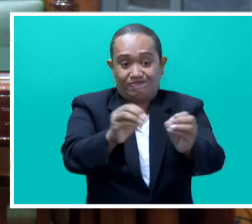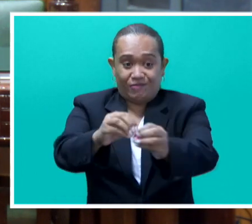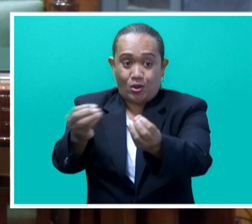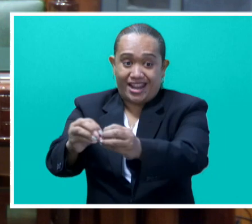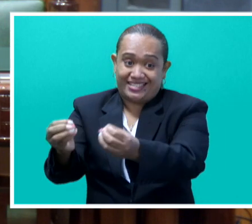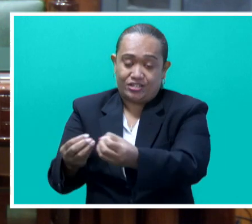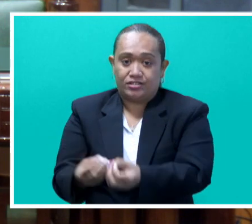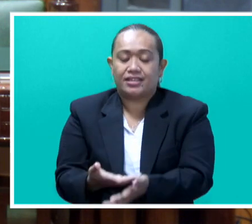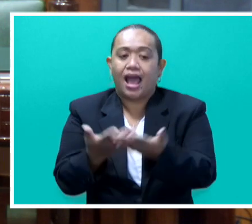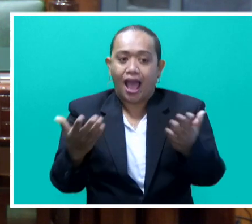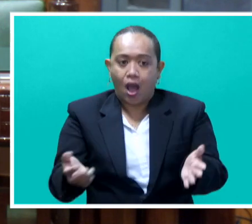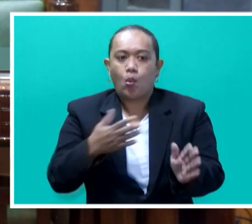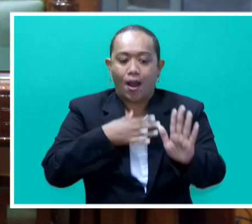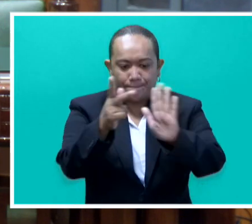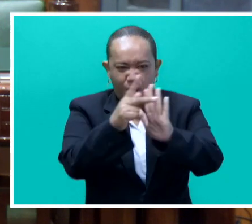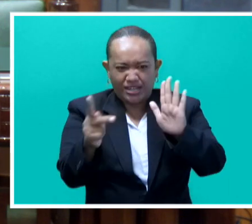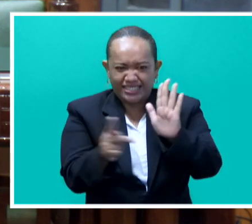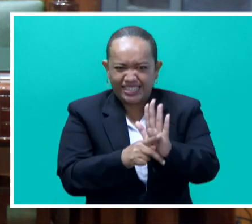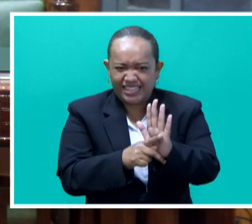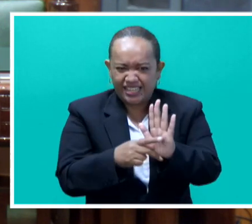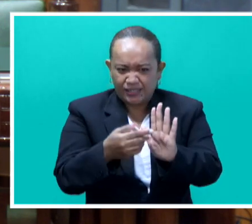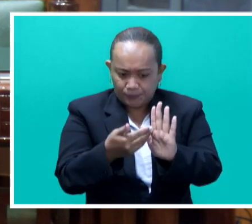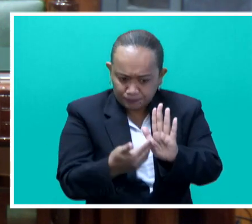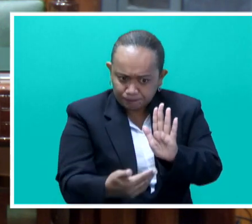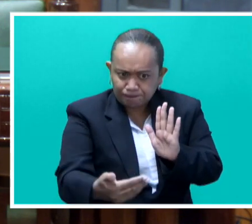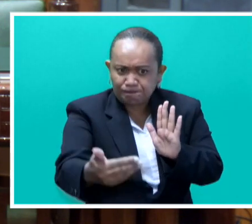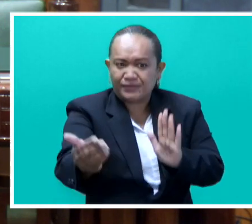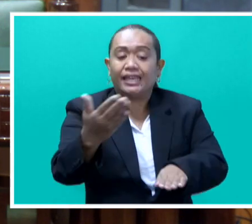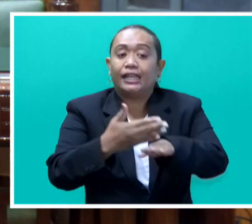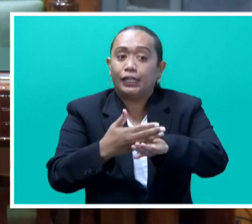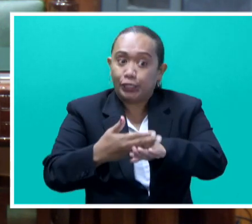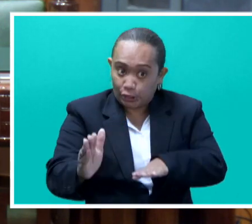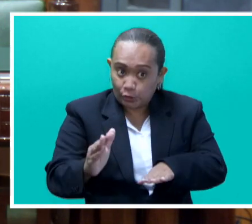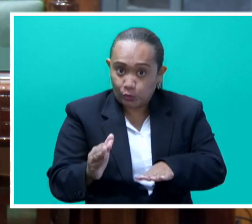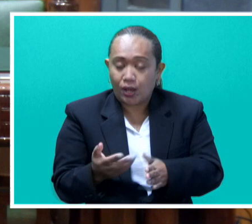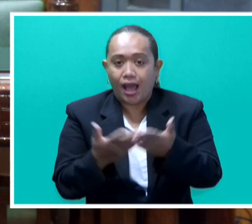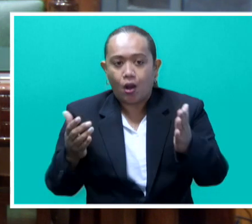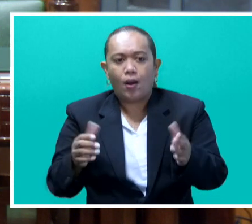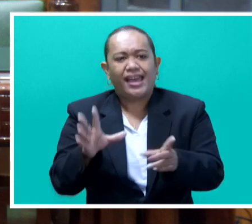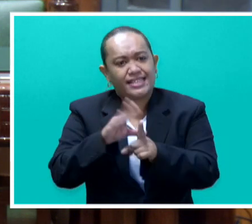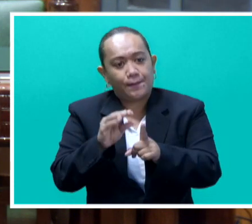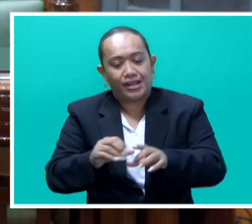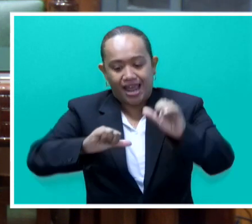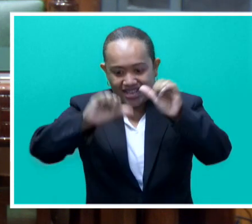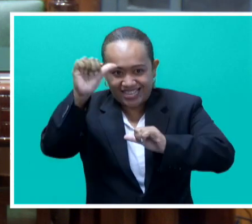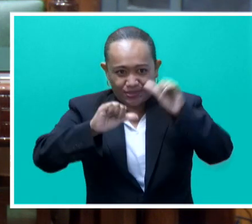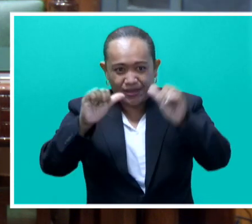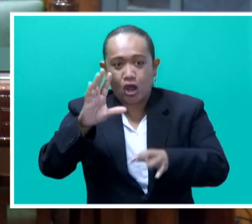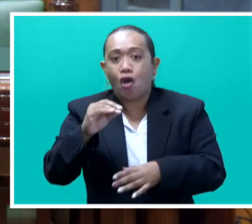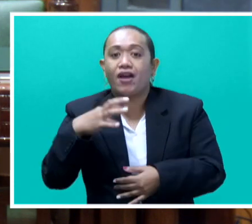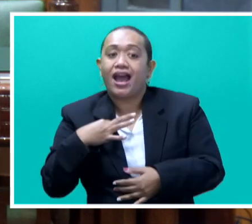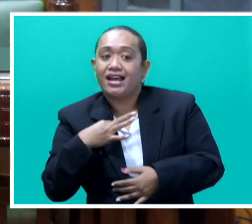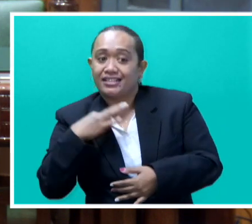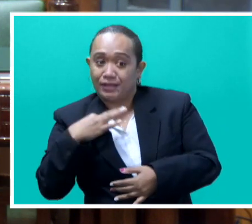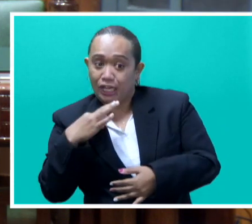to streamline and fasten the approval process with new mechanisms like pre-assessment of application, fast-tracking approval